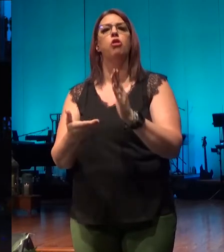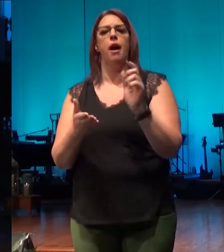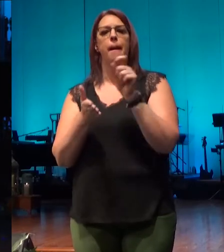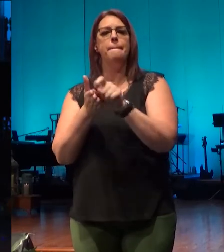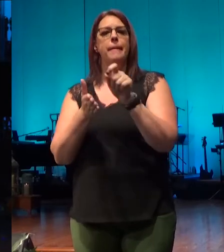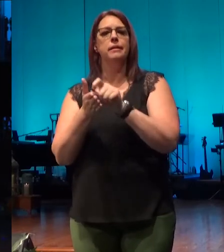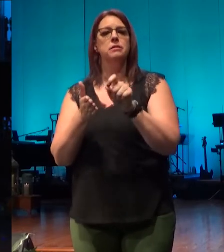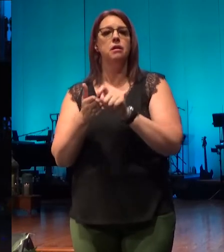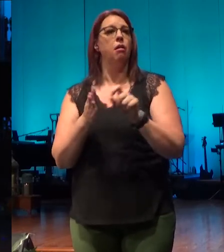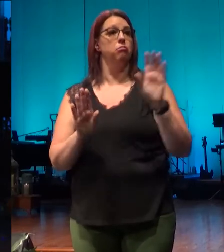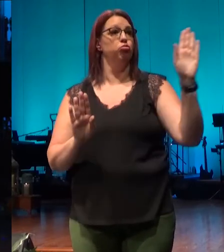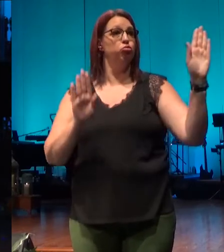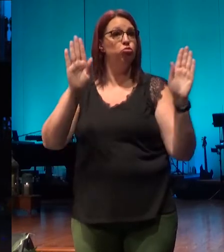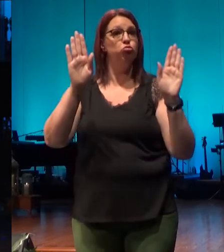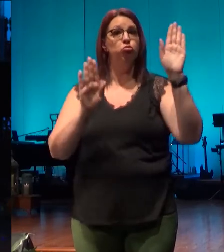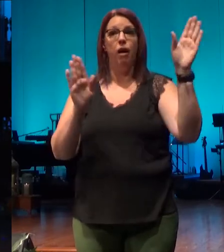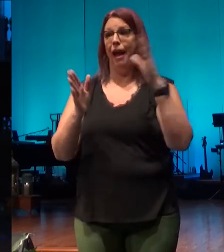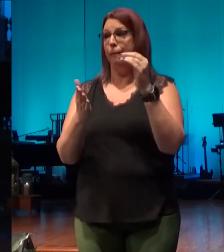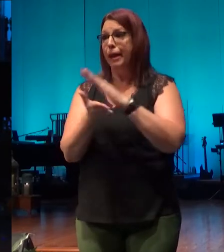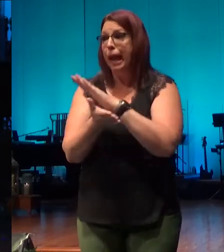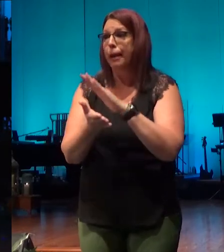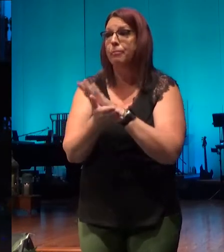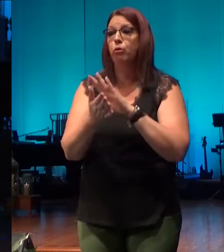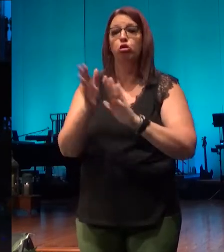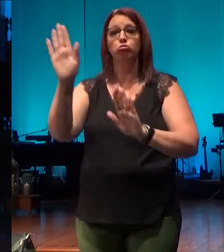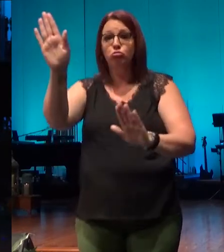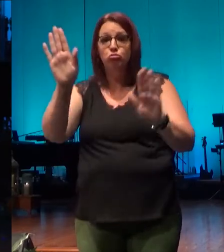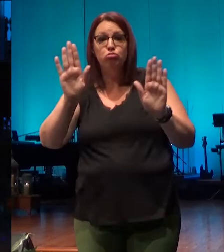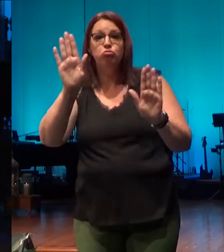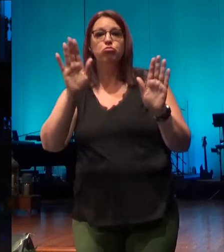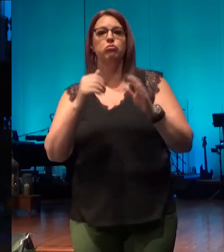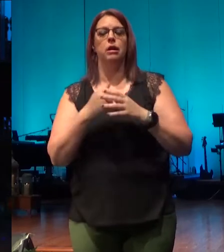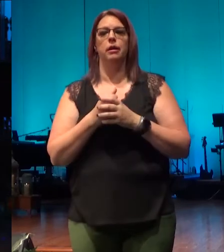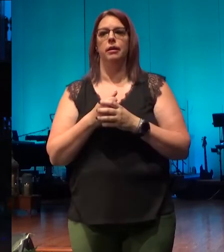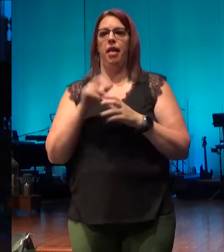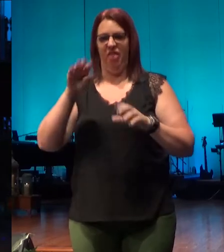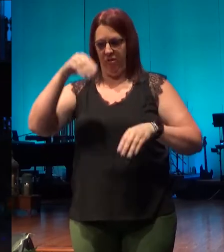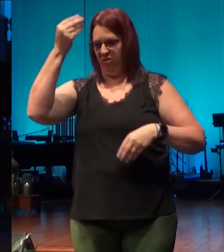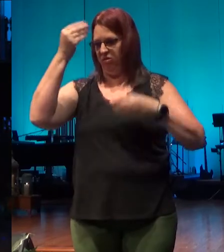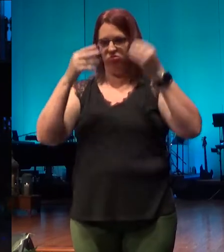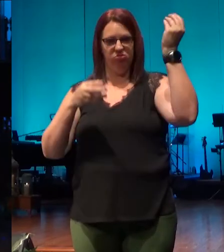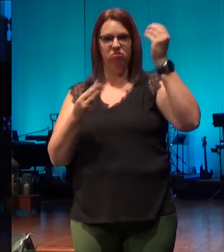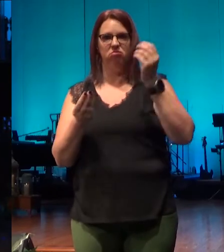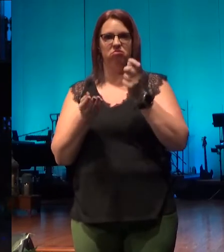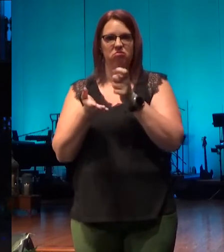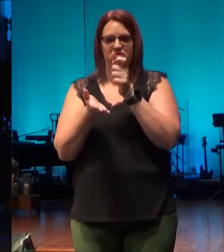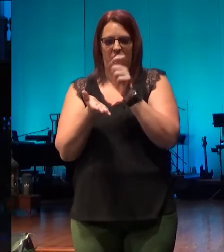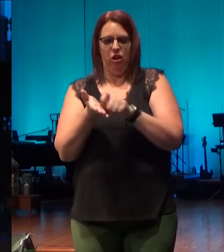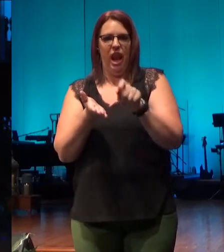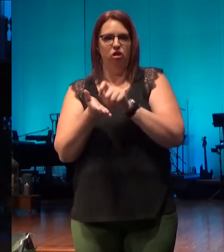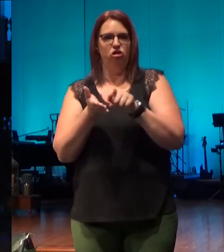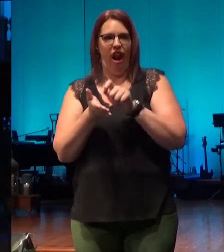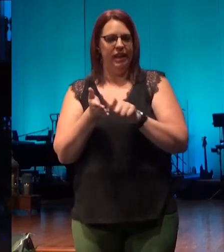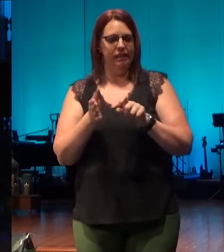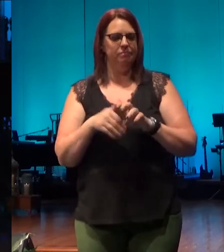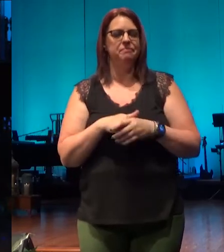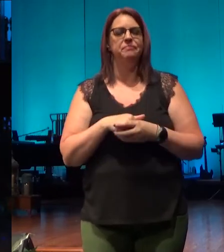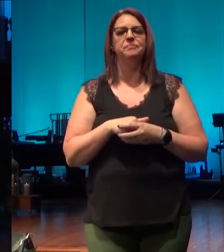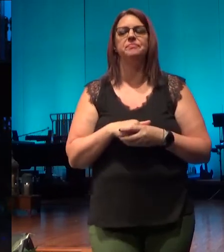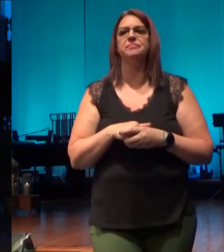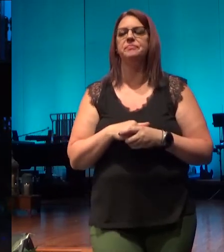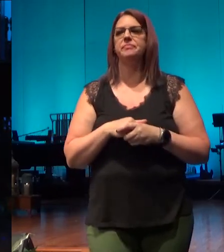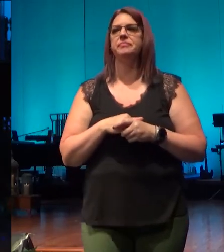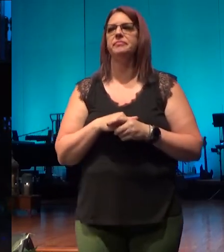said, "And a piece of paper." And he said that people pulled out envelopes and shopping lists and little notes. And